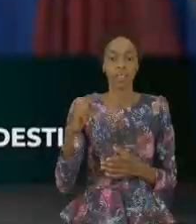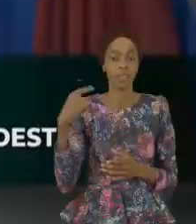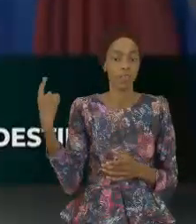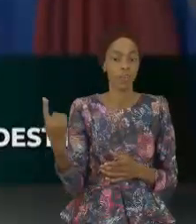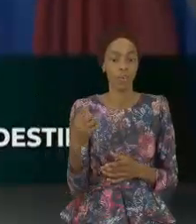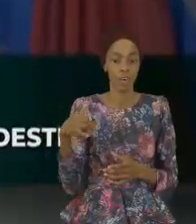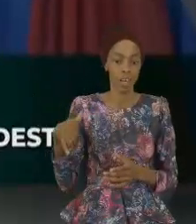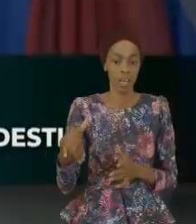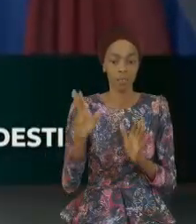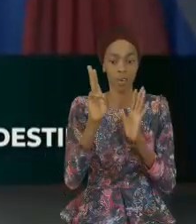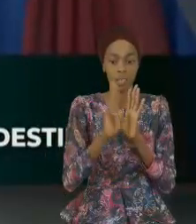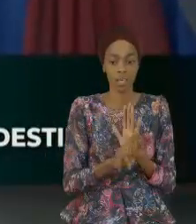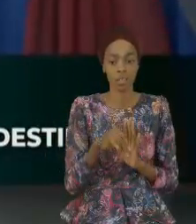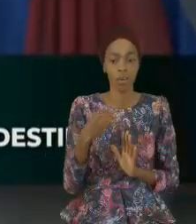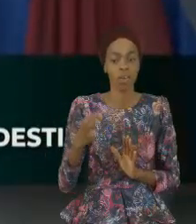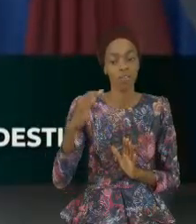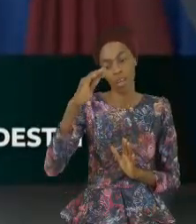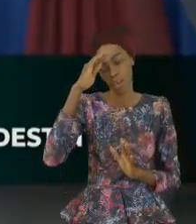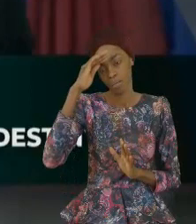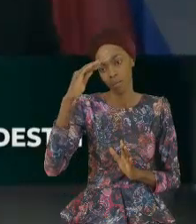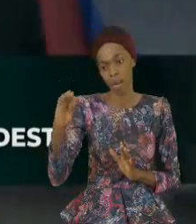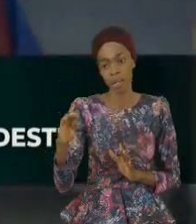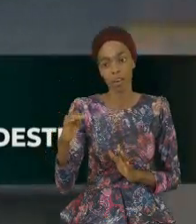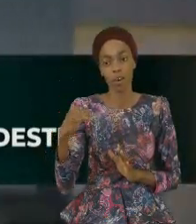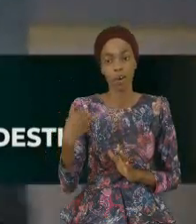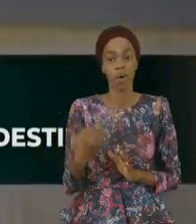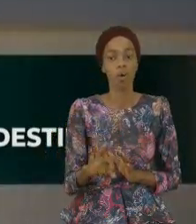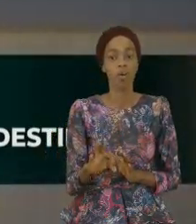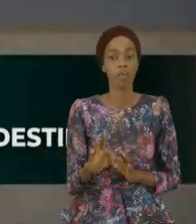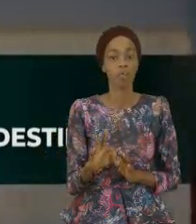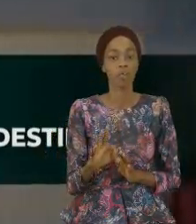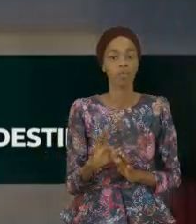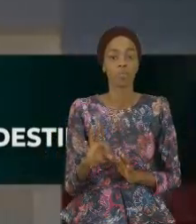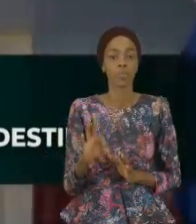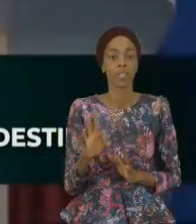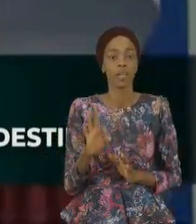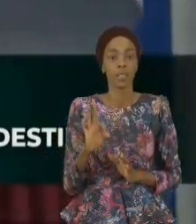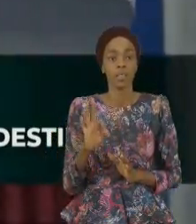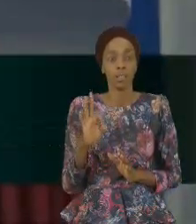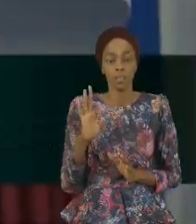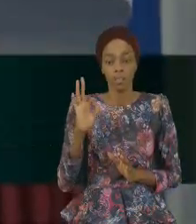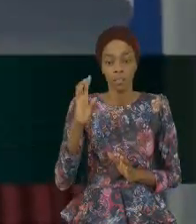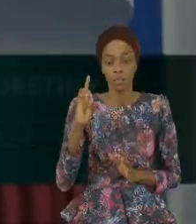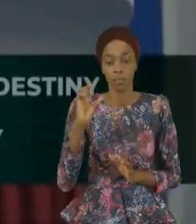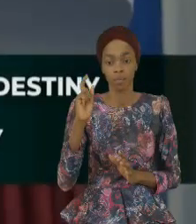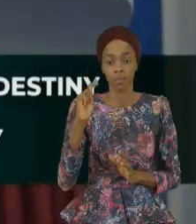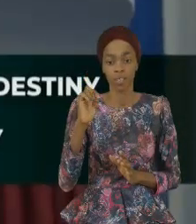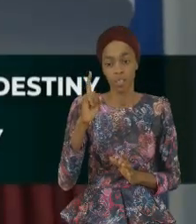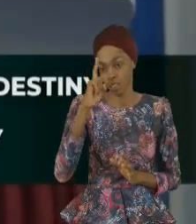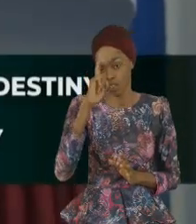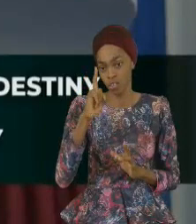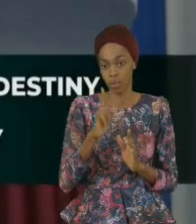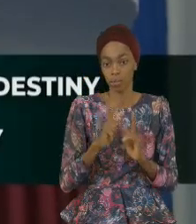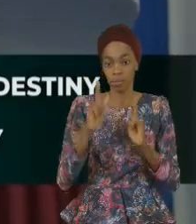of distinction and destiny. Deuteronomy chapter 34, we're looking at verse 10. And